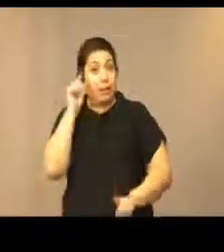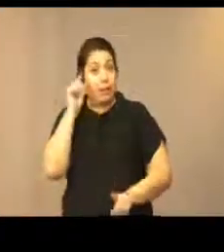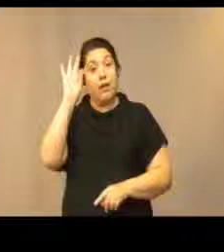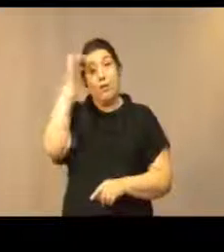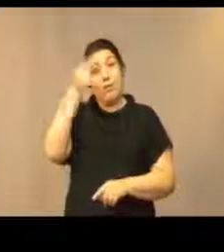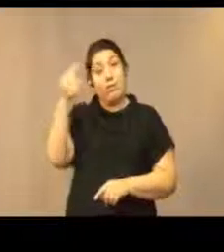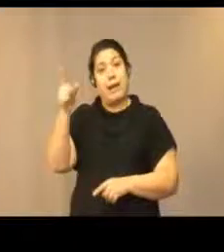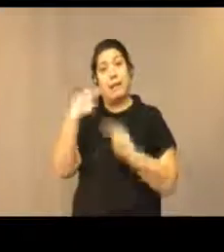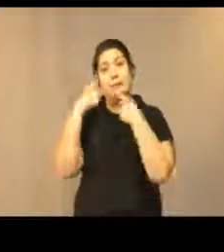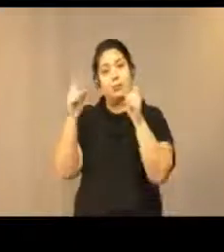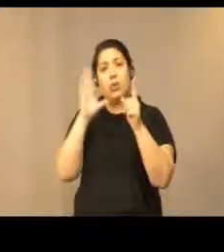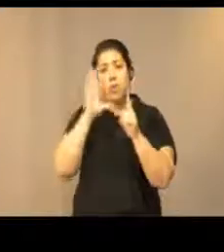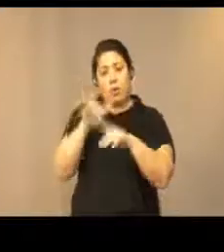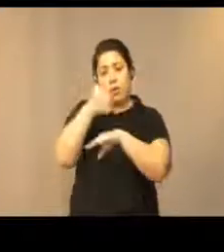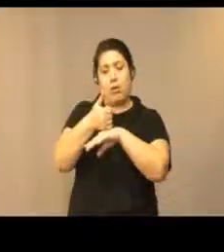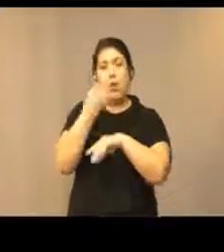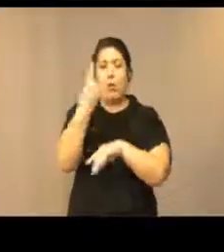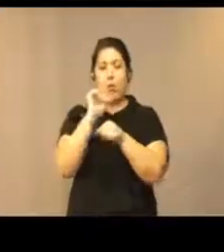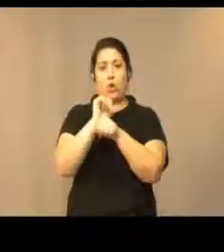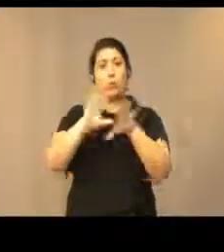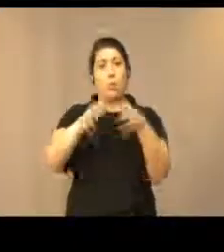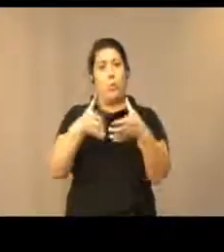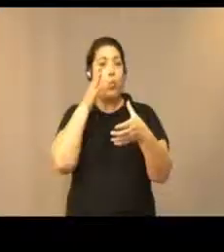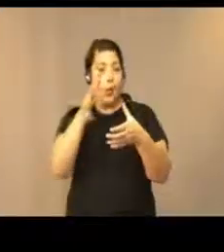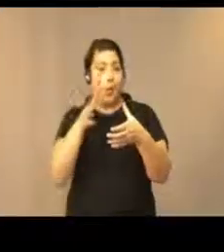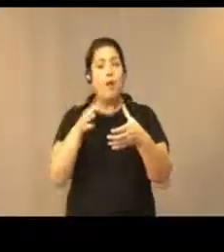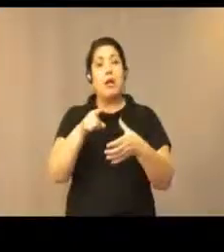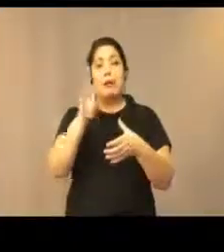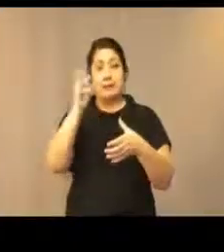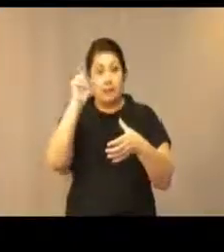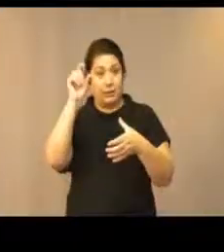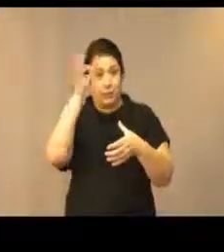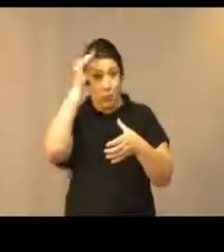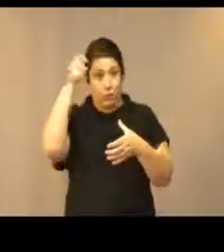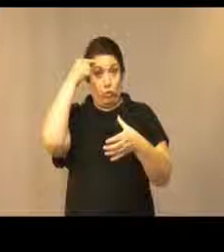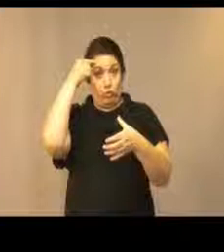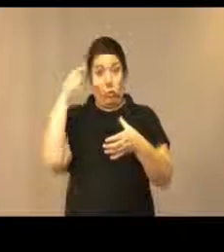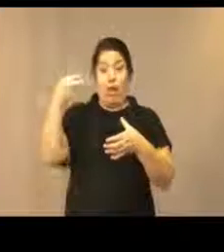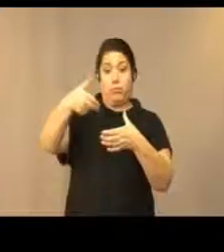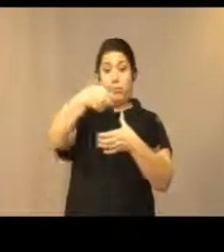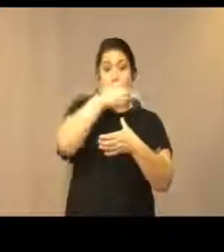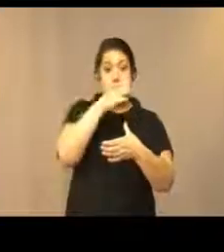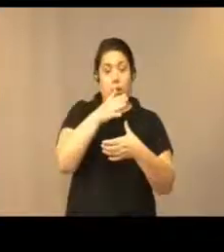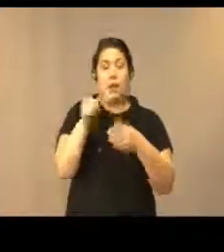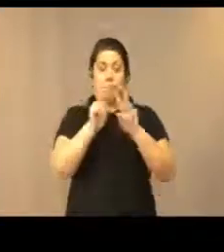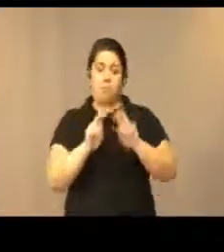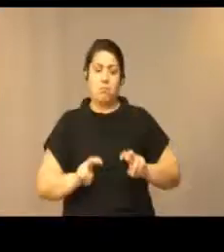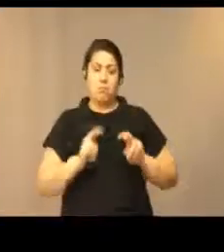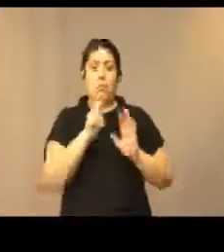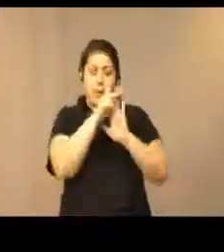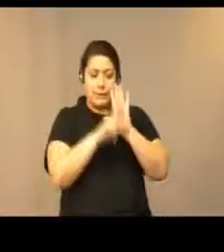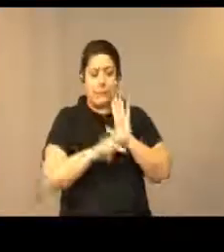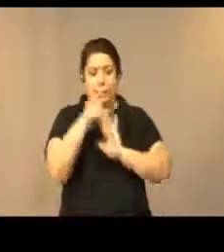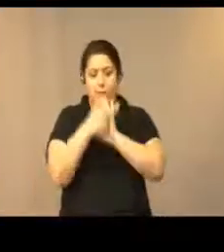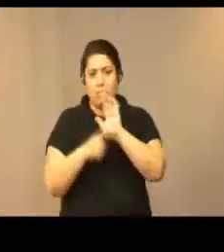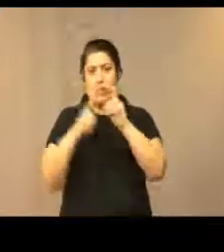federal government announced the creation of a working group consisting of six federal ministers to examine relevant policies, laws, and operational practices